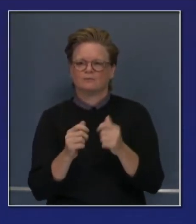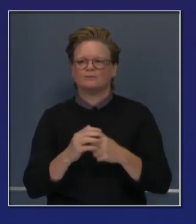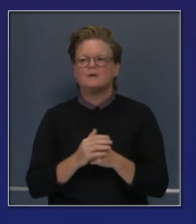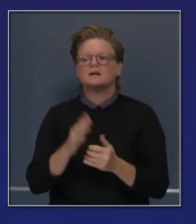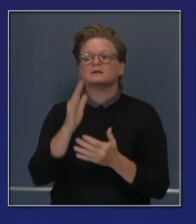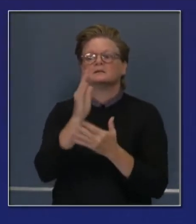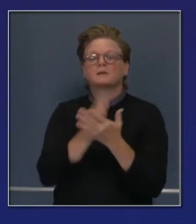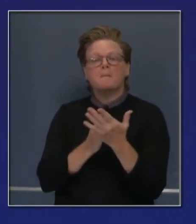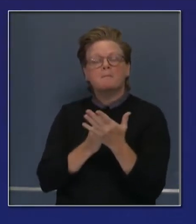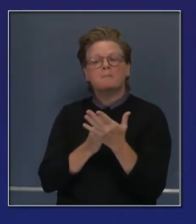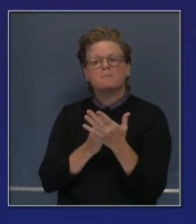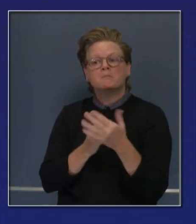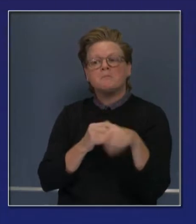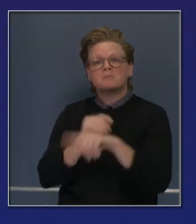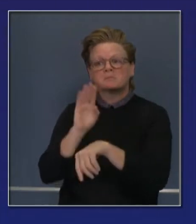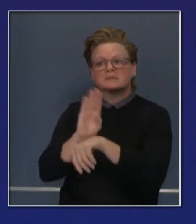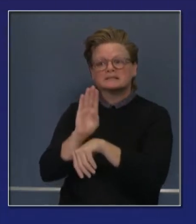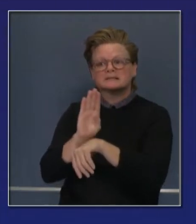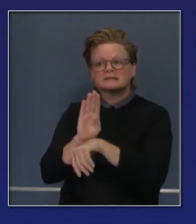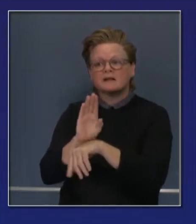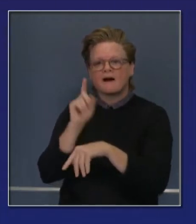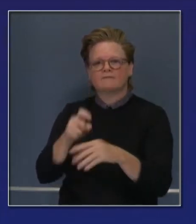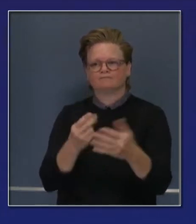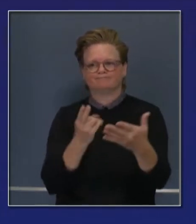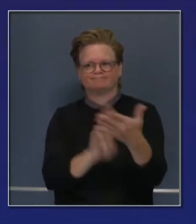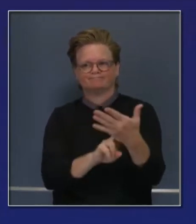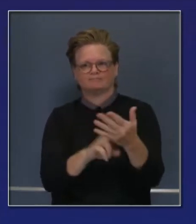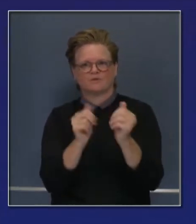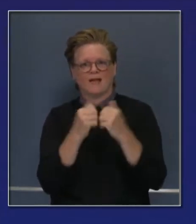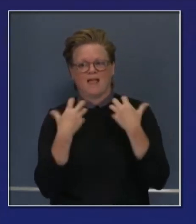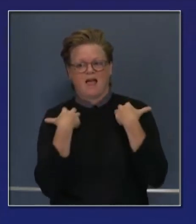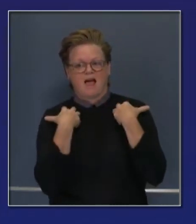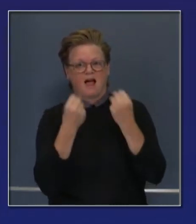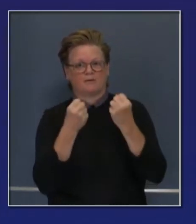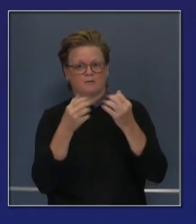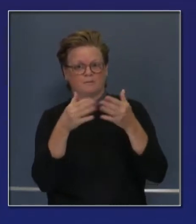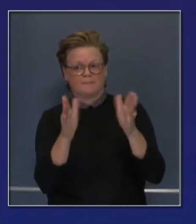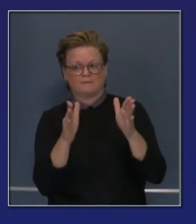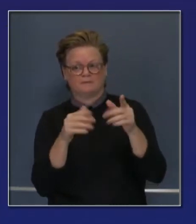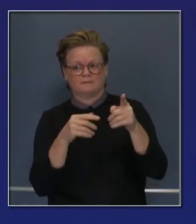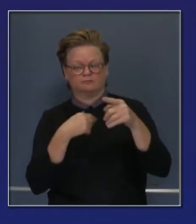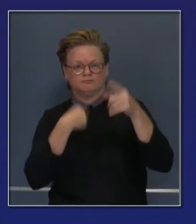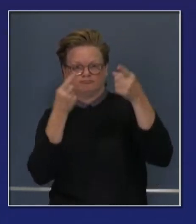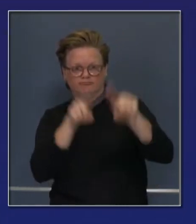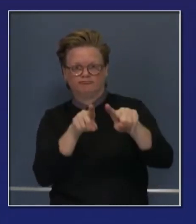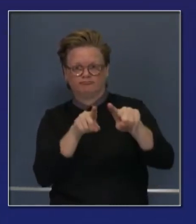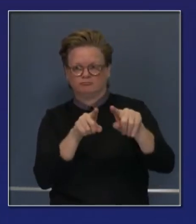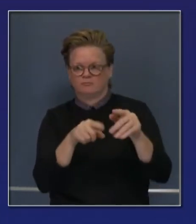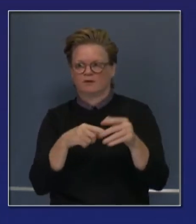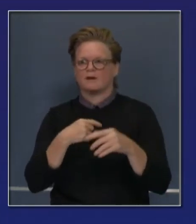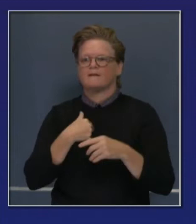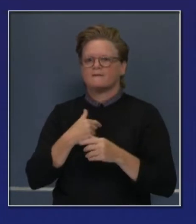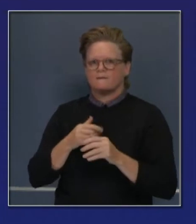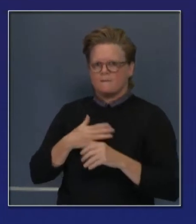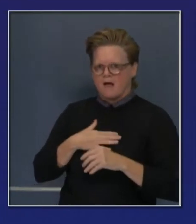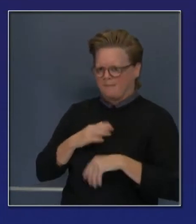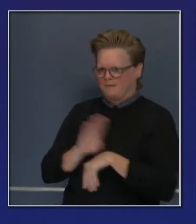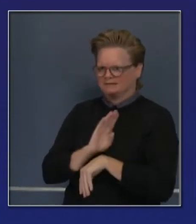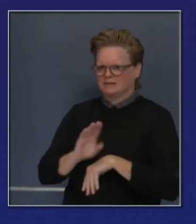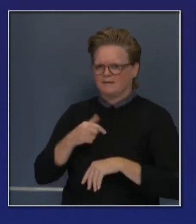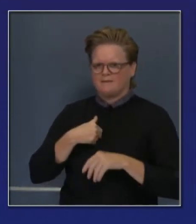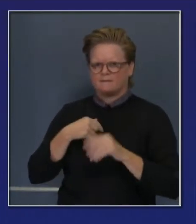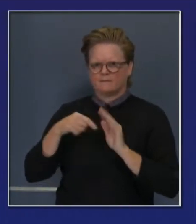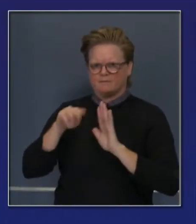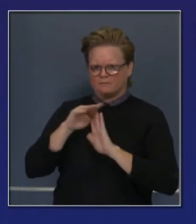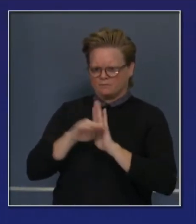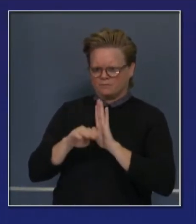county health officers signing off with county officials on their ability to move. We're going to be more stubborn this